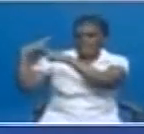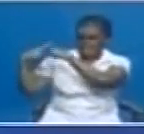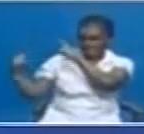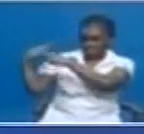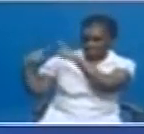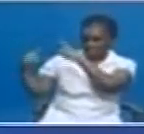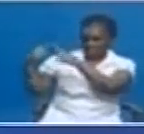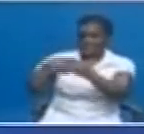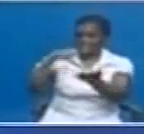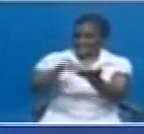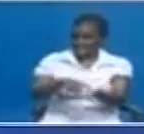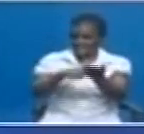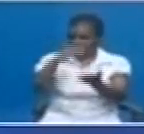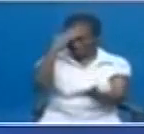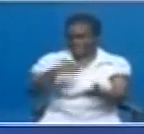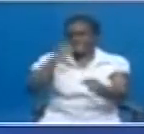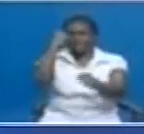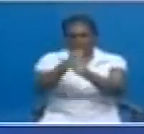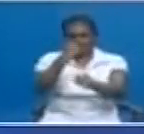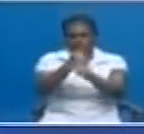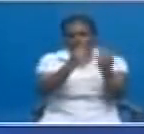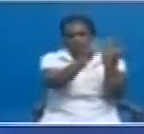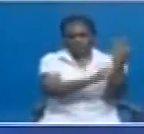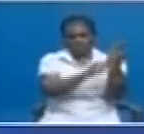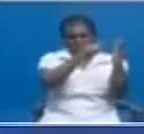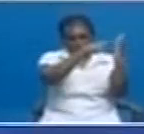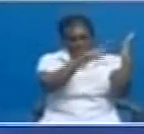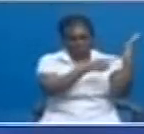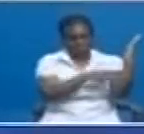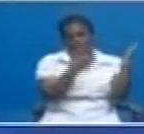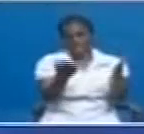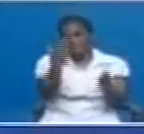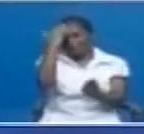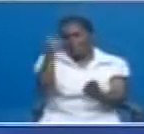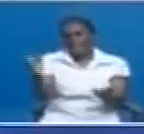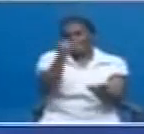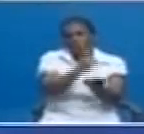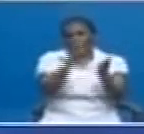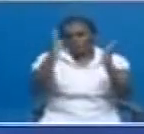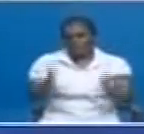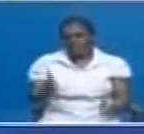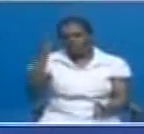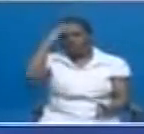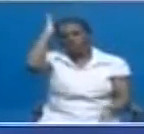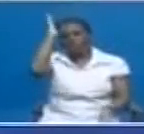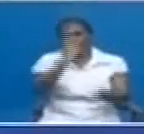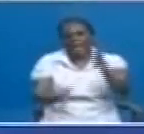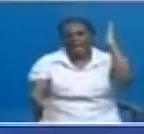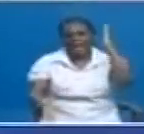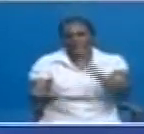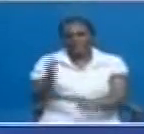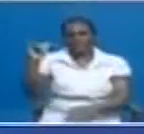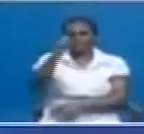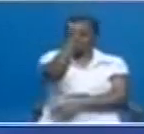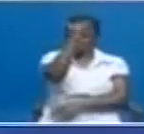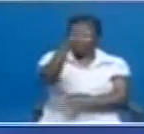this one I've insisted on because it's in the operations manual. Yeah. The requirements are there. So why get somebody who knows nothing about the airline